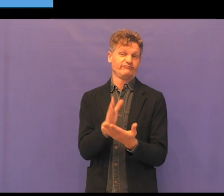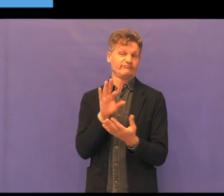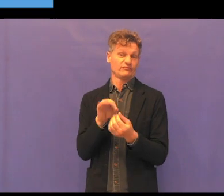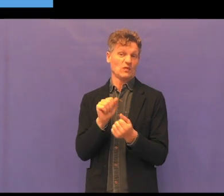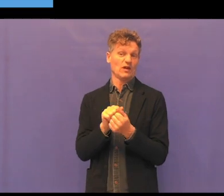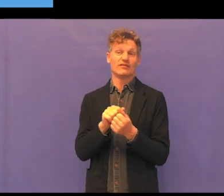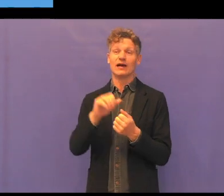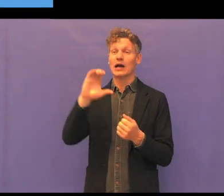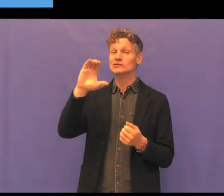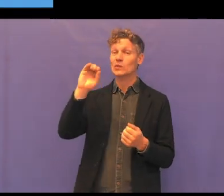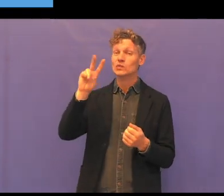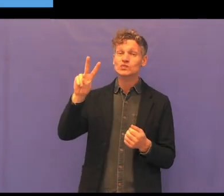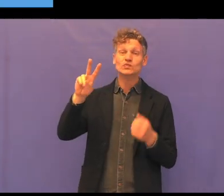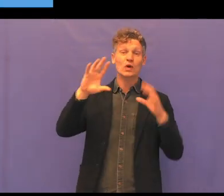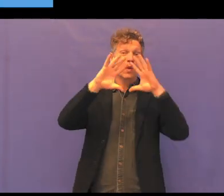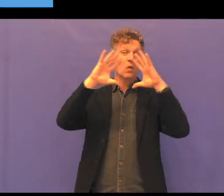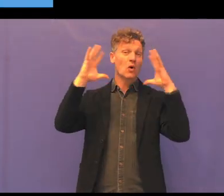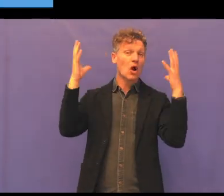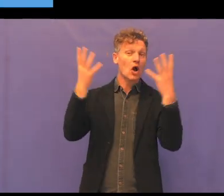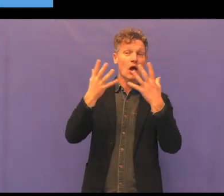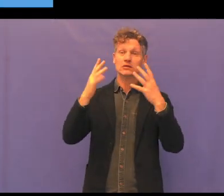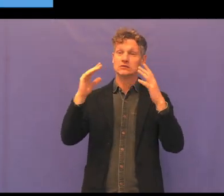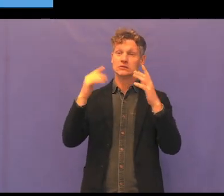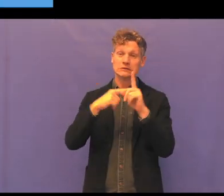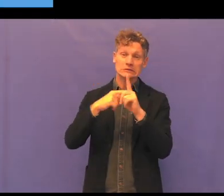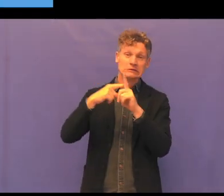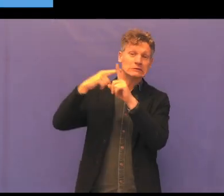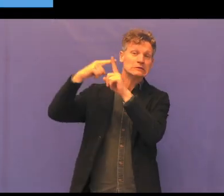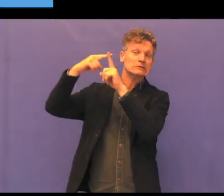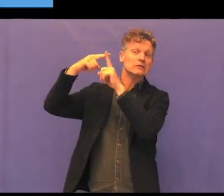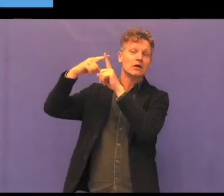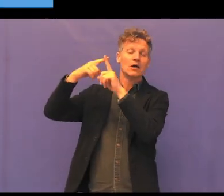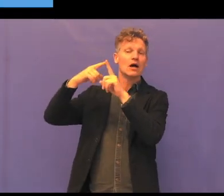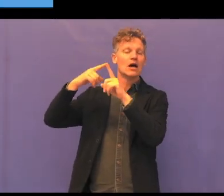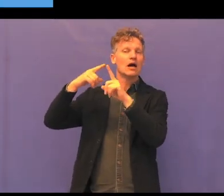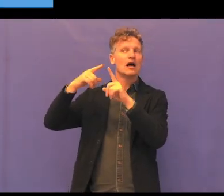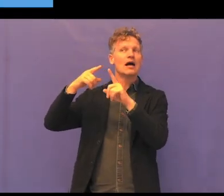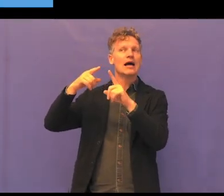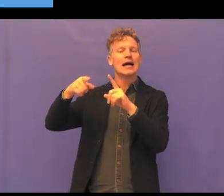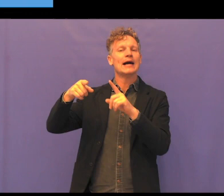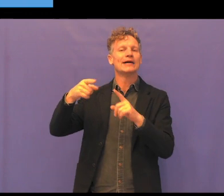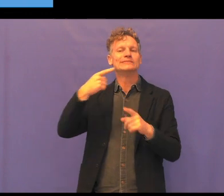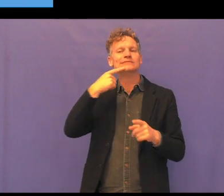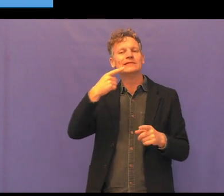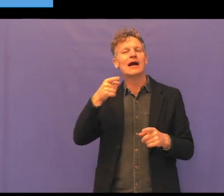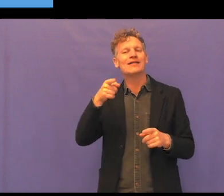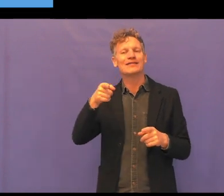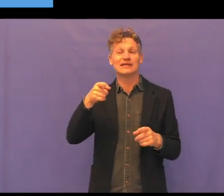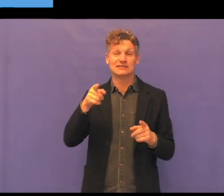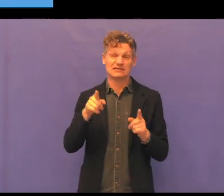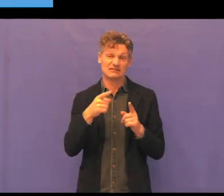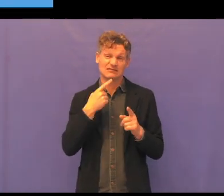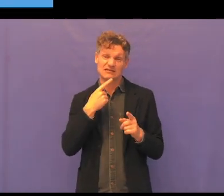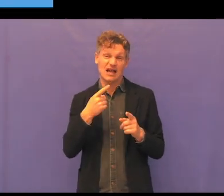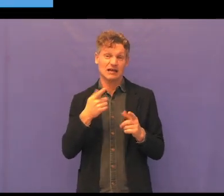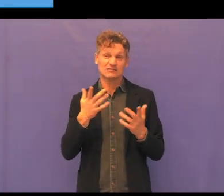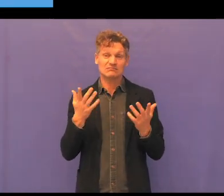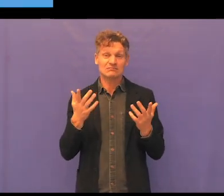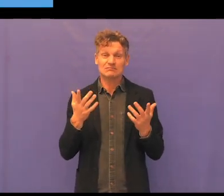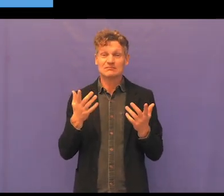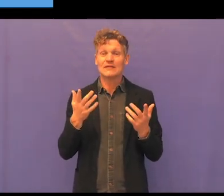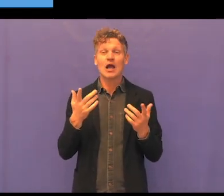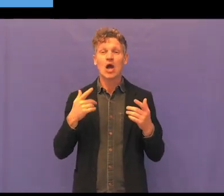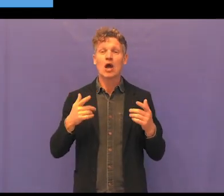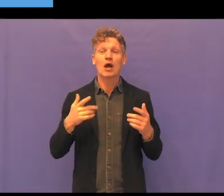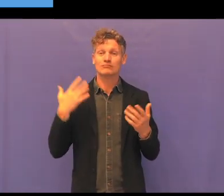end of human supremacy. In other words, the idea, which came from different traditions